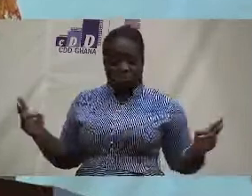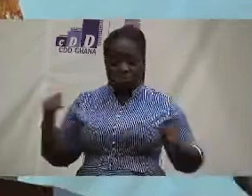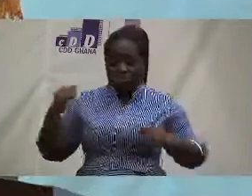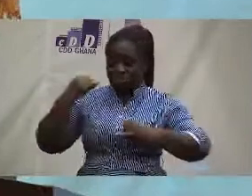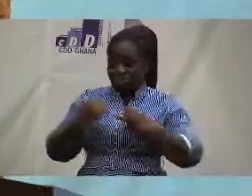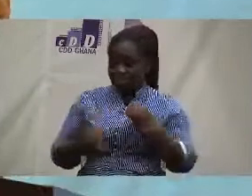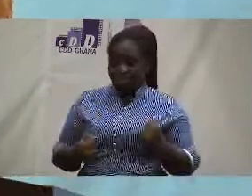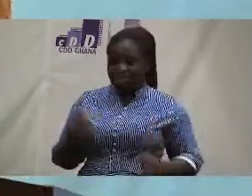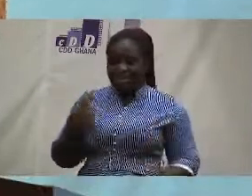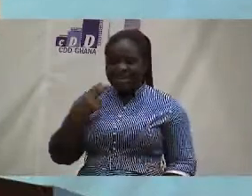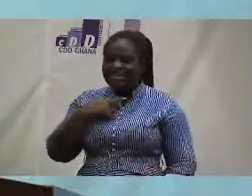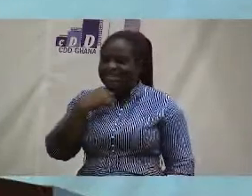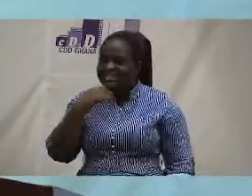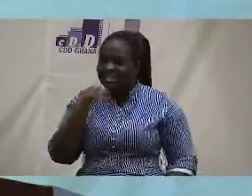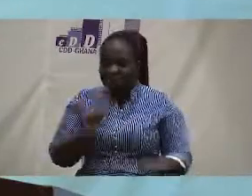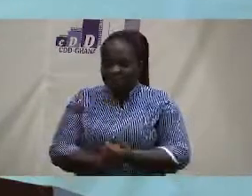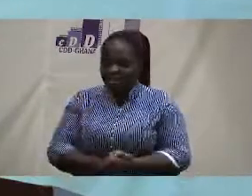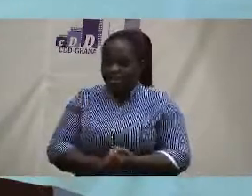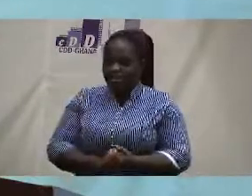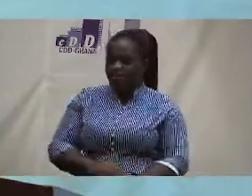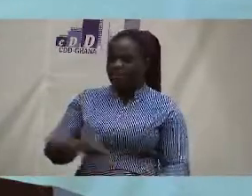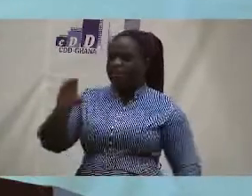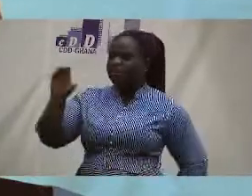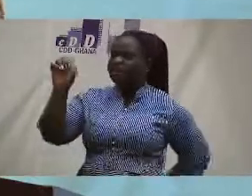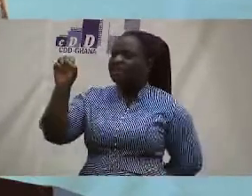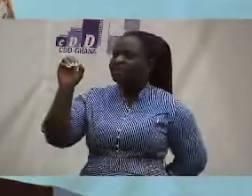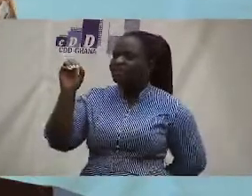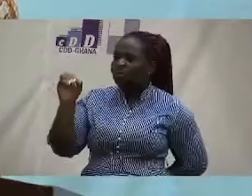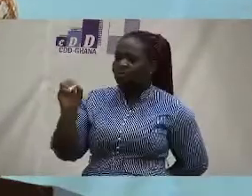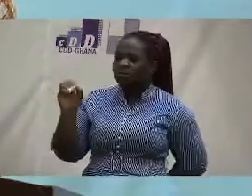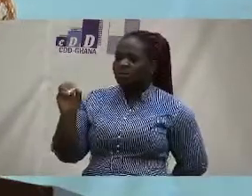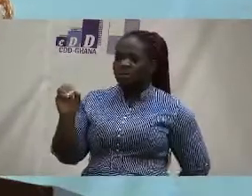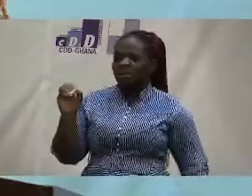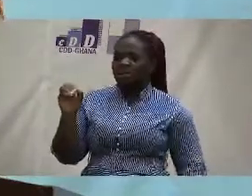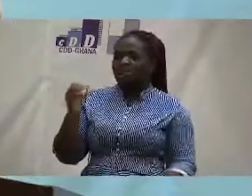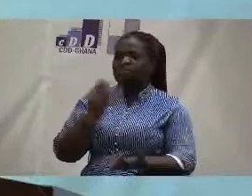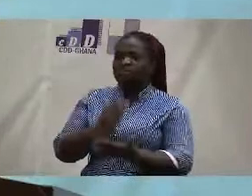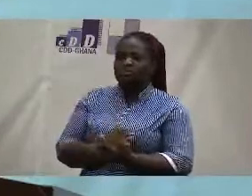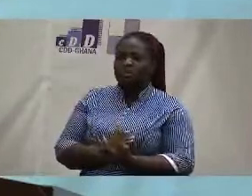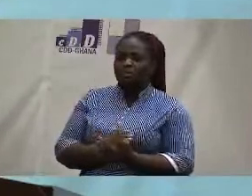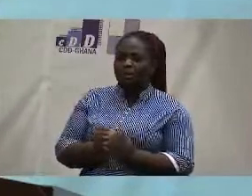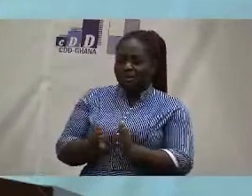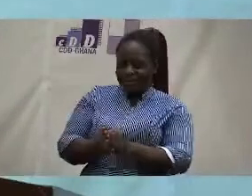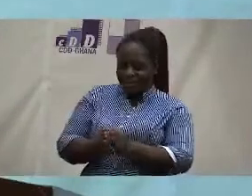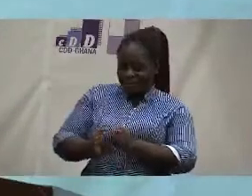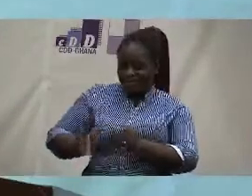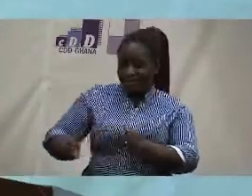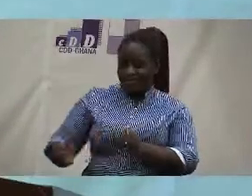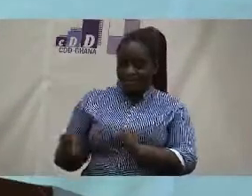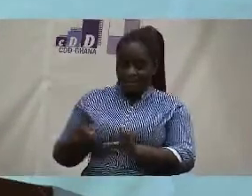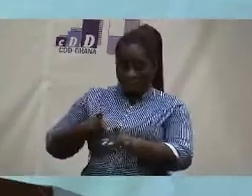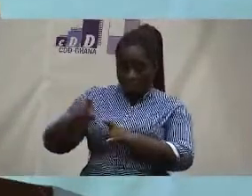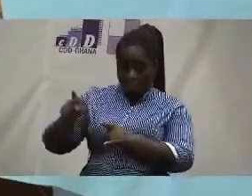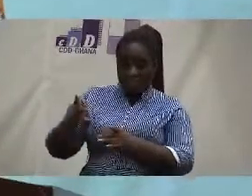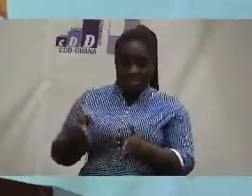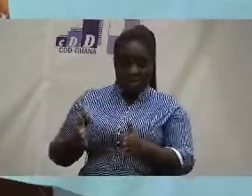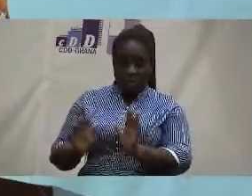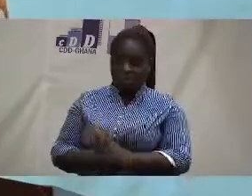conclusion, I said that the civil society movement have evolved in the last decade with expansion into the professional